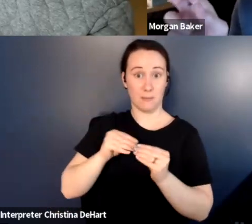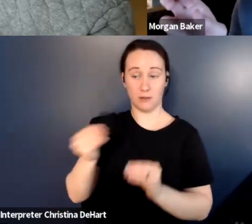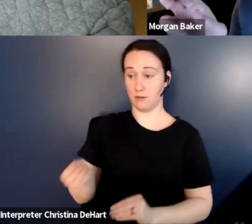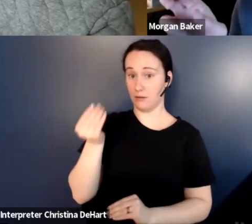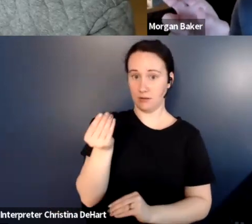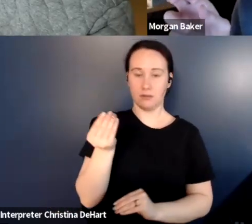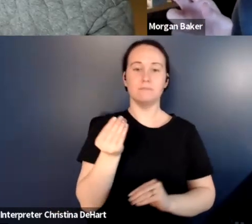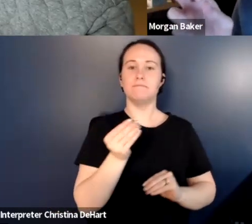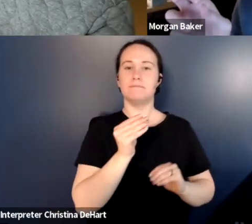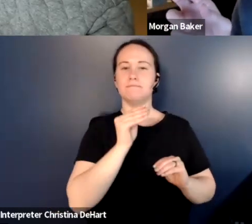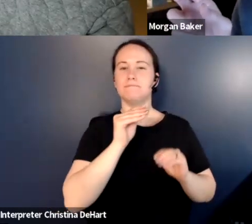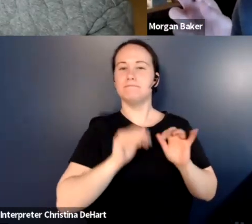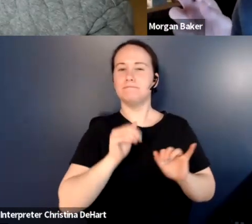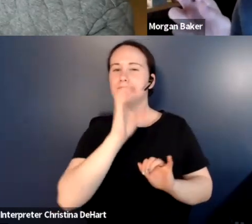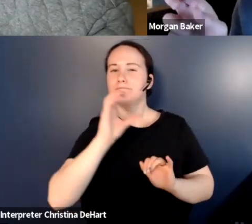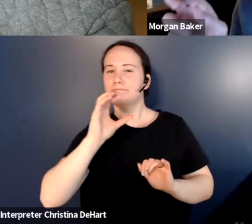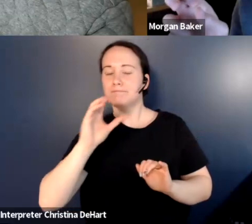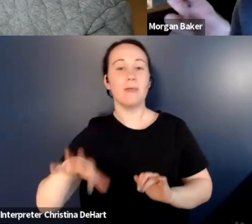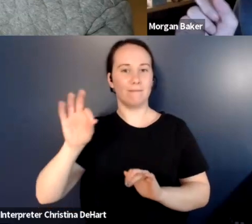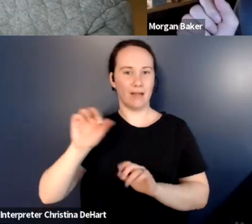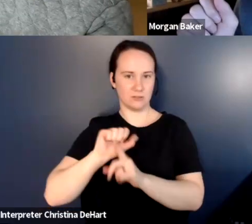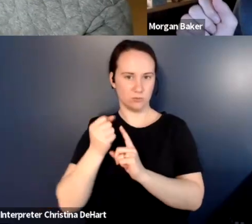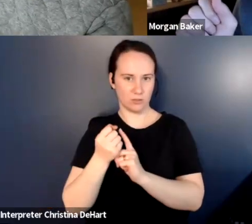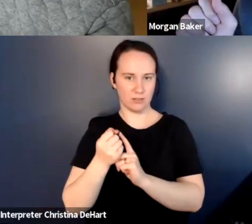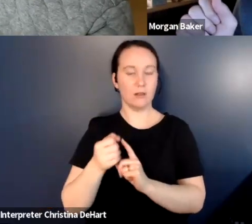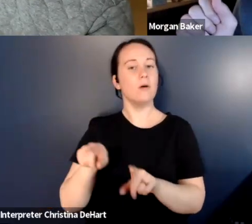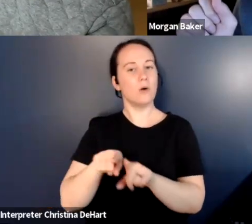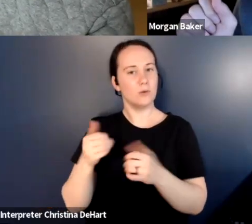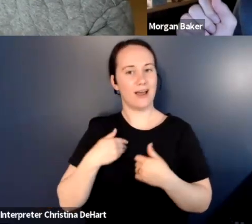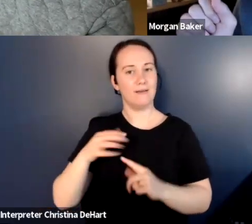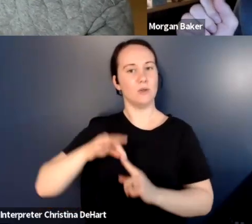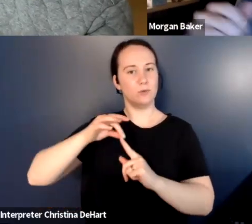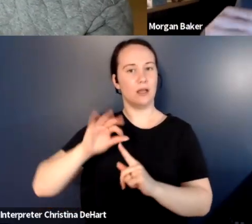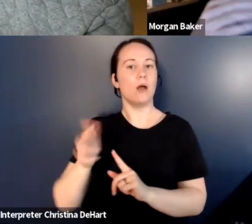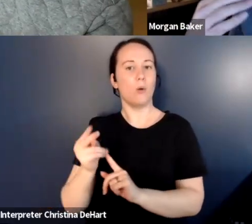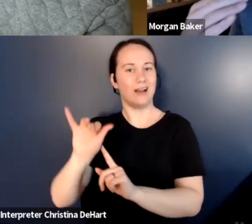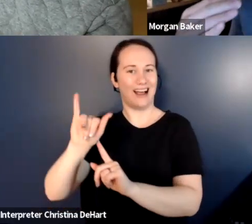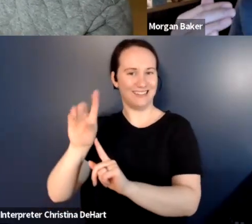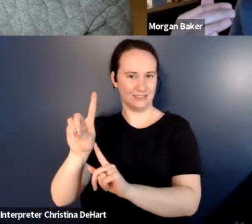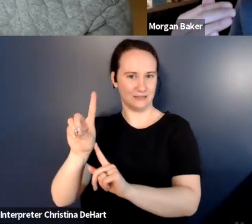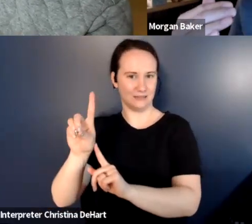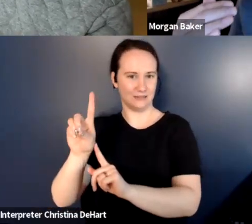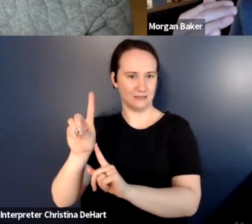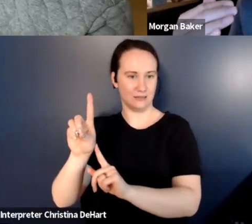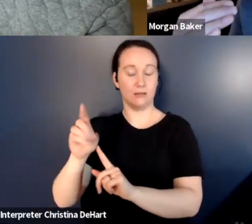ID really that's associated with that, as the phone number